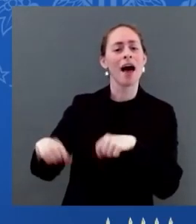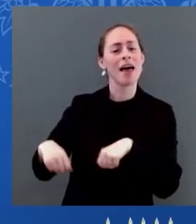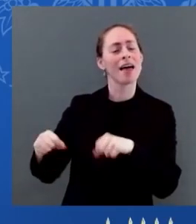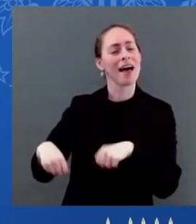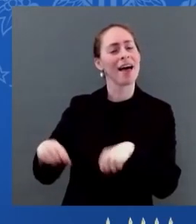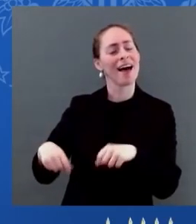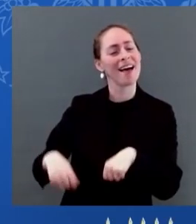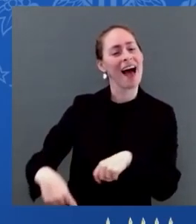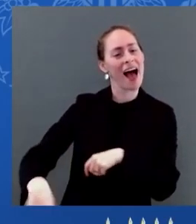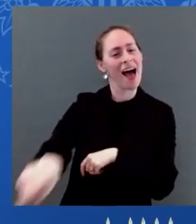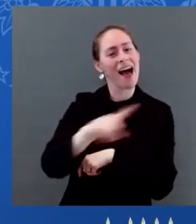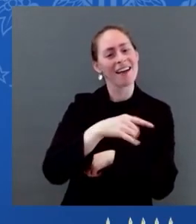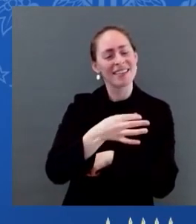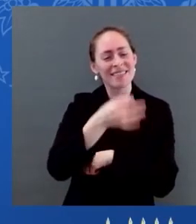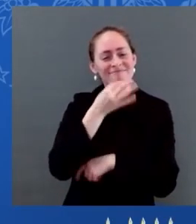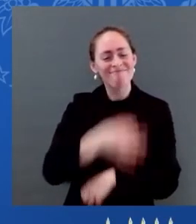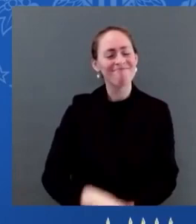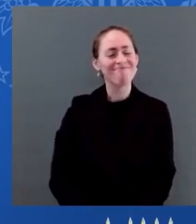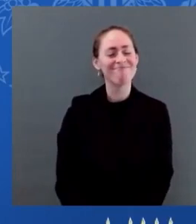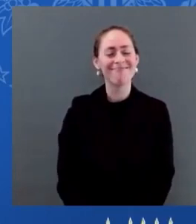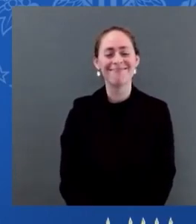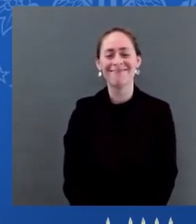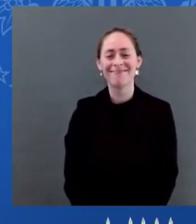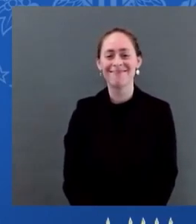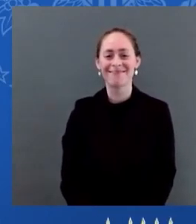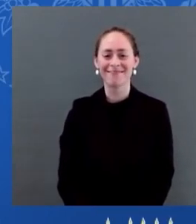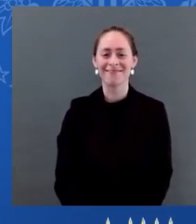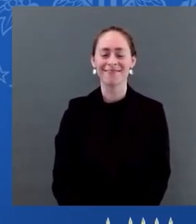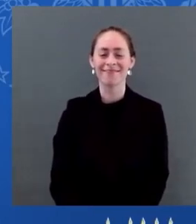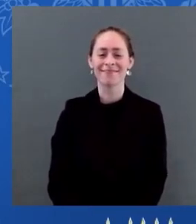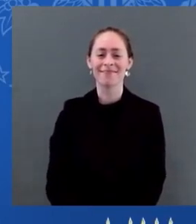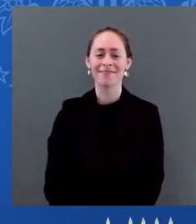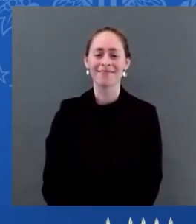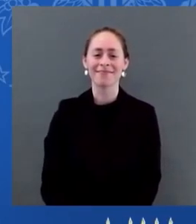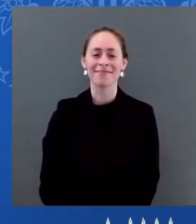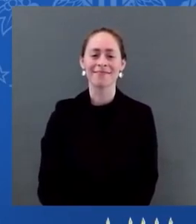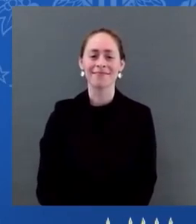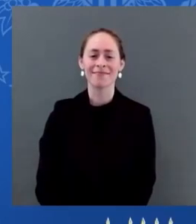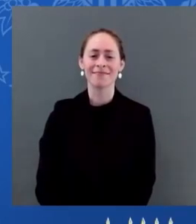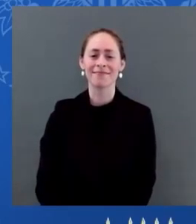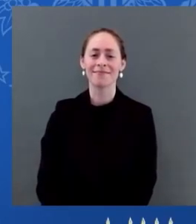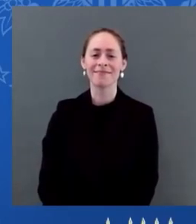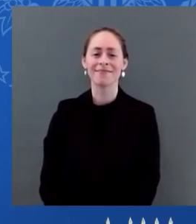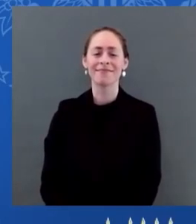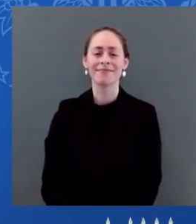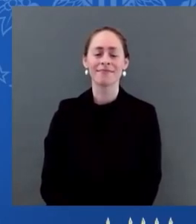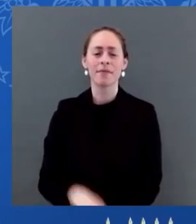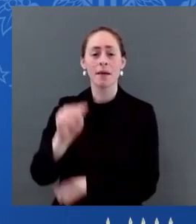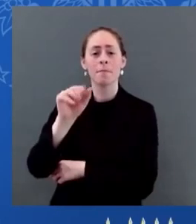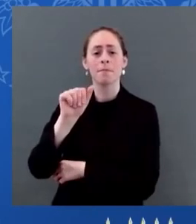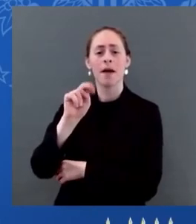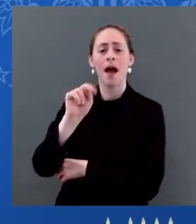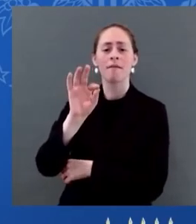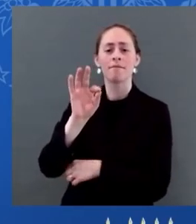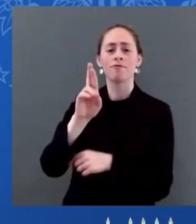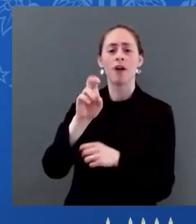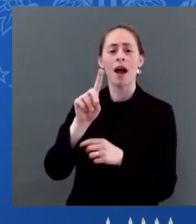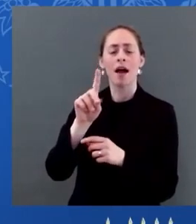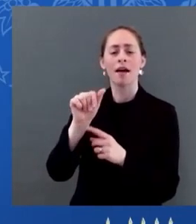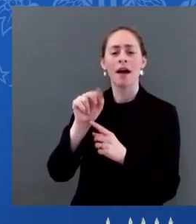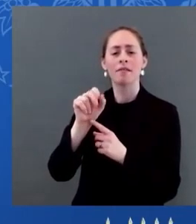Anson, was one of 20 boys selected by the Jewish Welfare Society to flee Germany from Austria in the beginning of World War